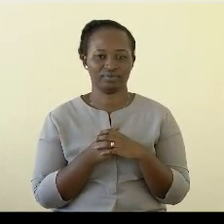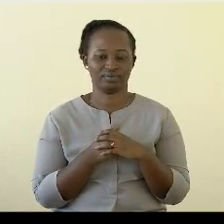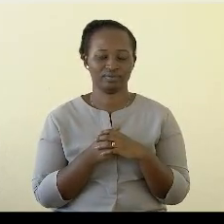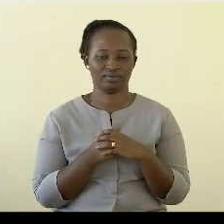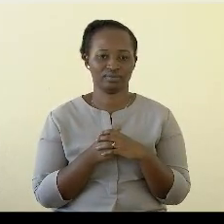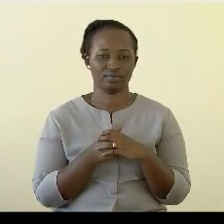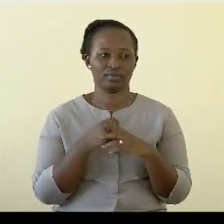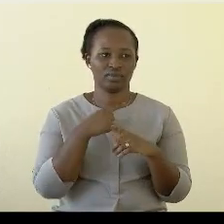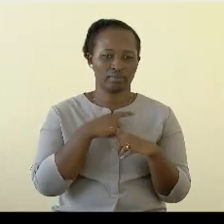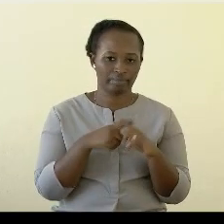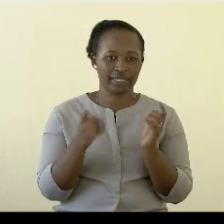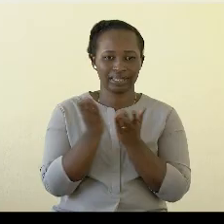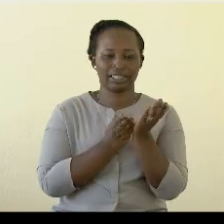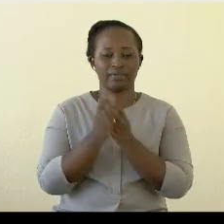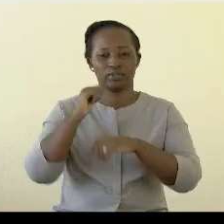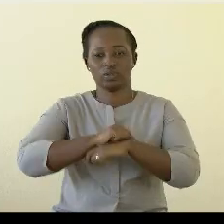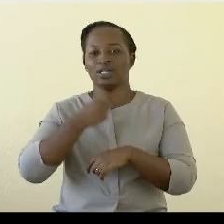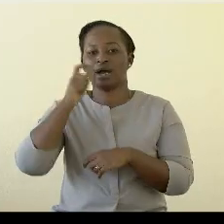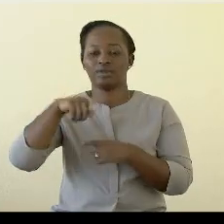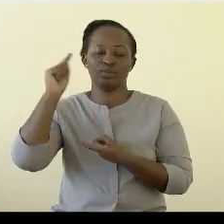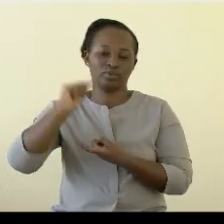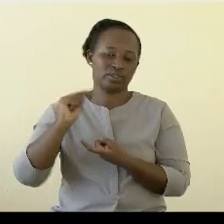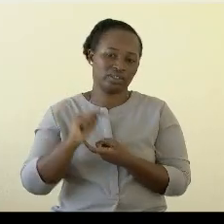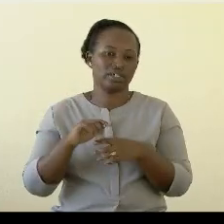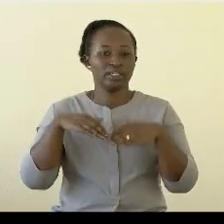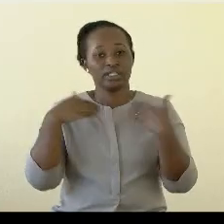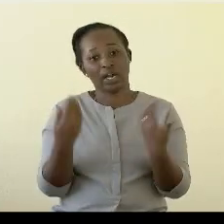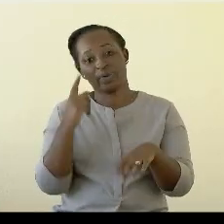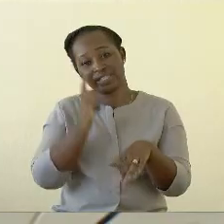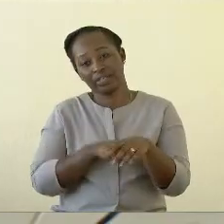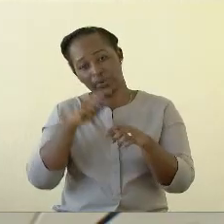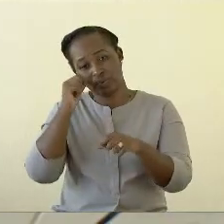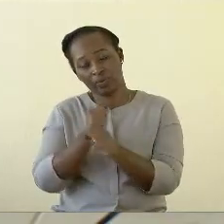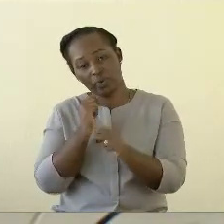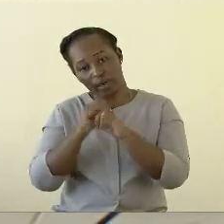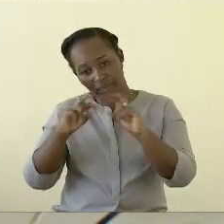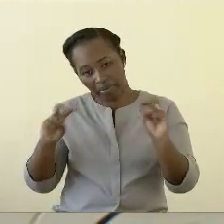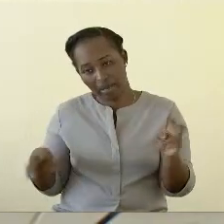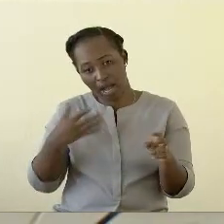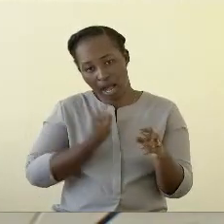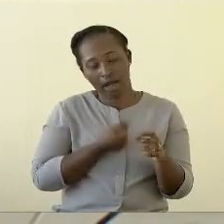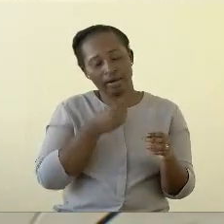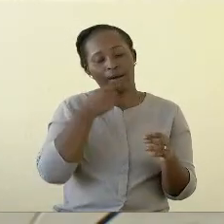but the serving spoon has to reduce in size. Or the one doing the serving has to do a lot of math.